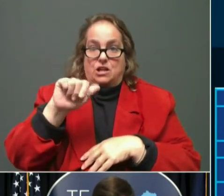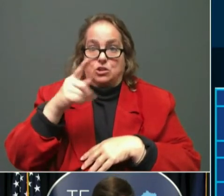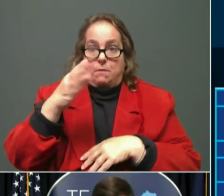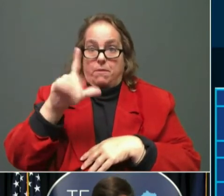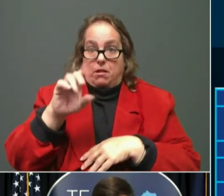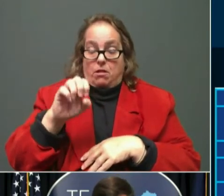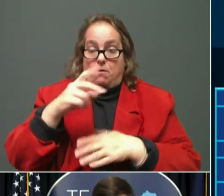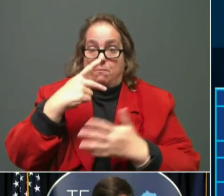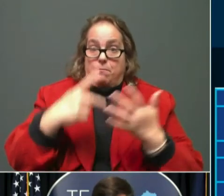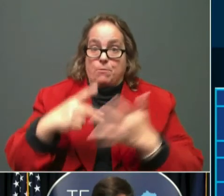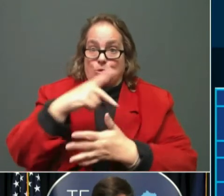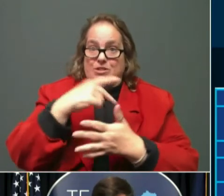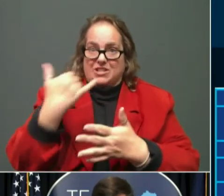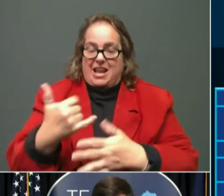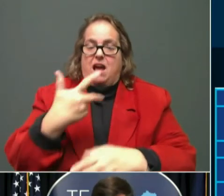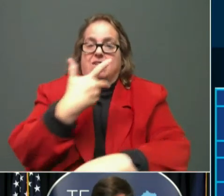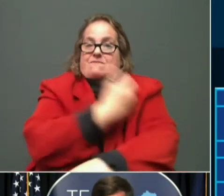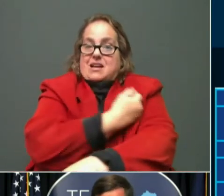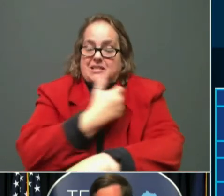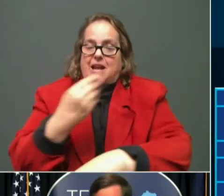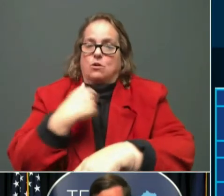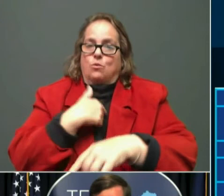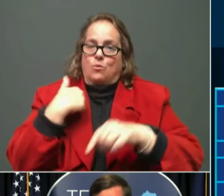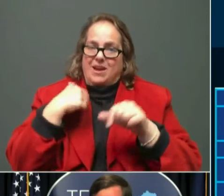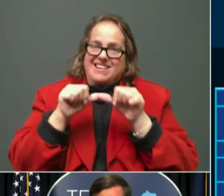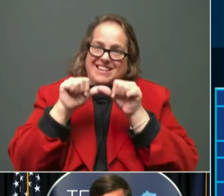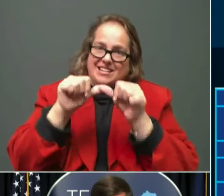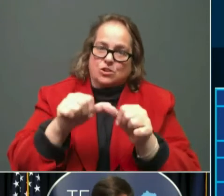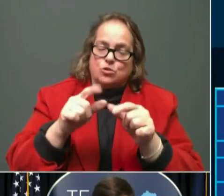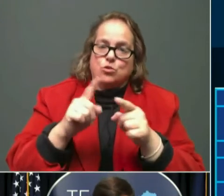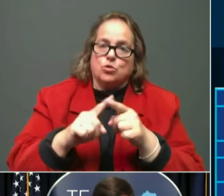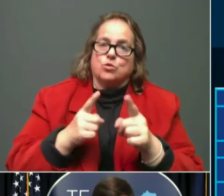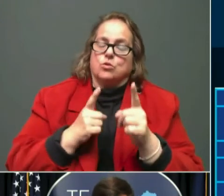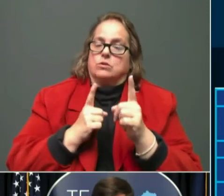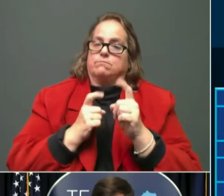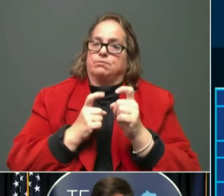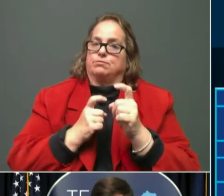continue to speed up from there.